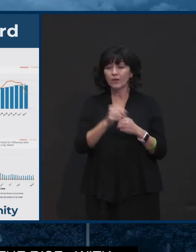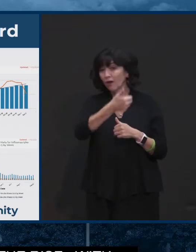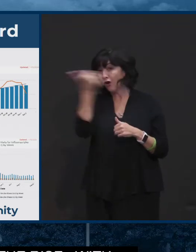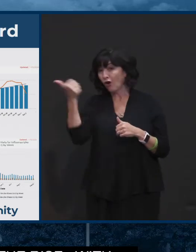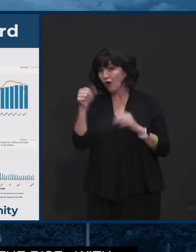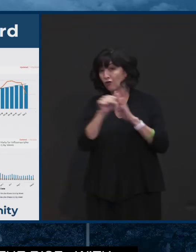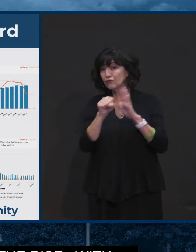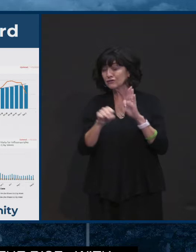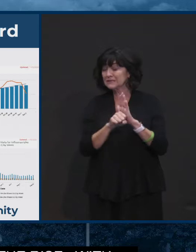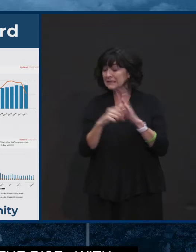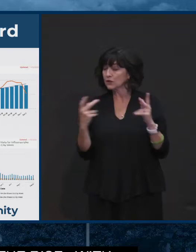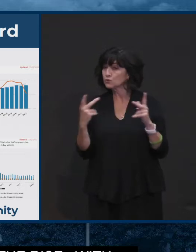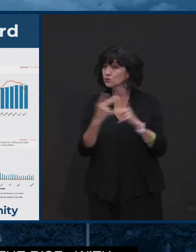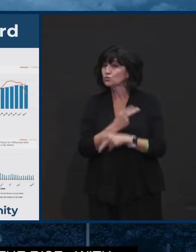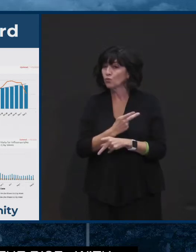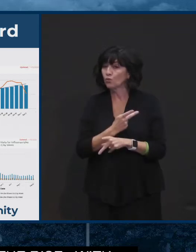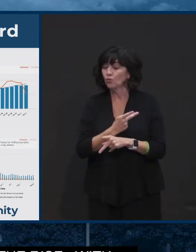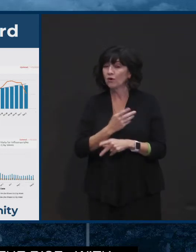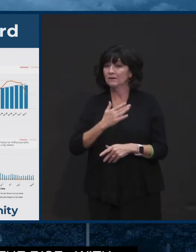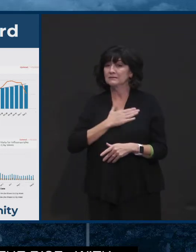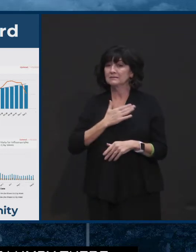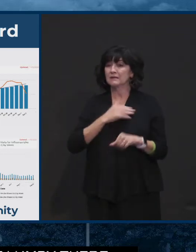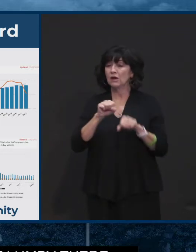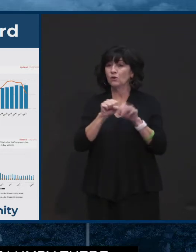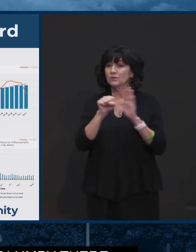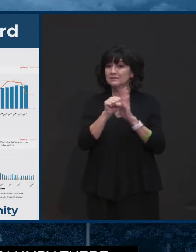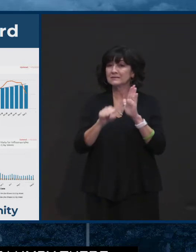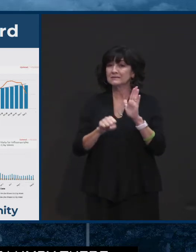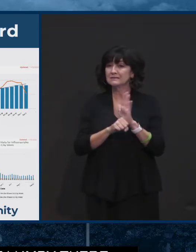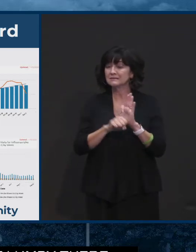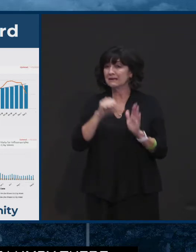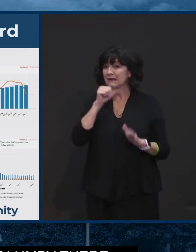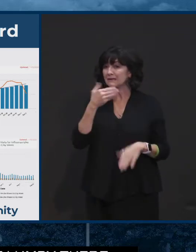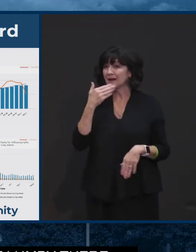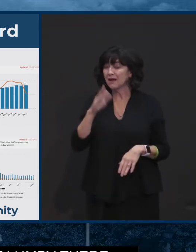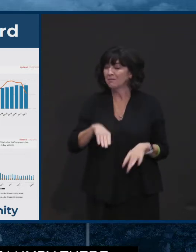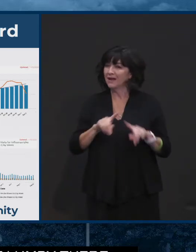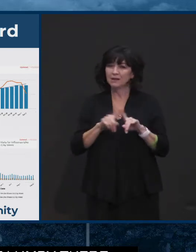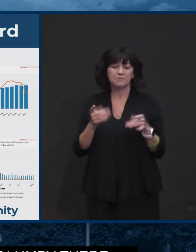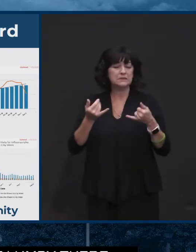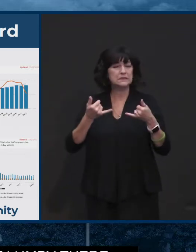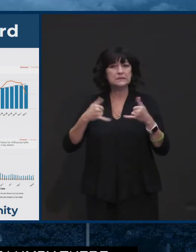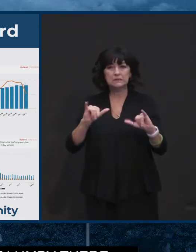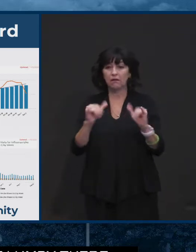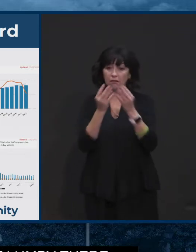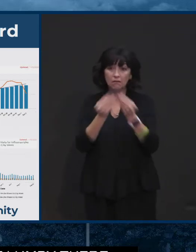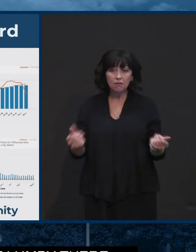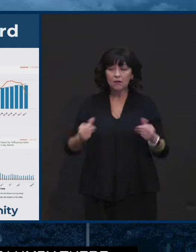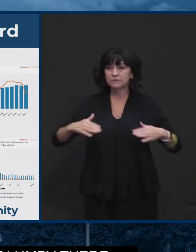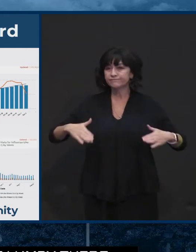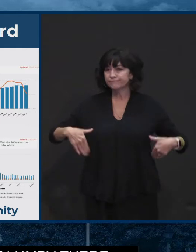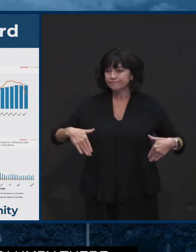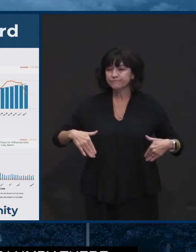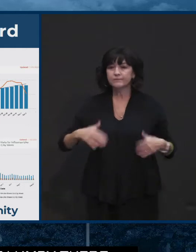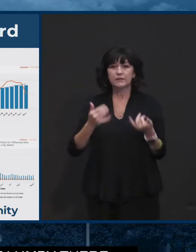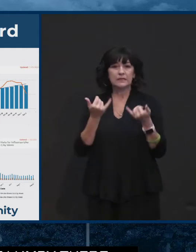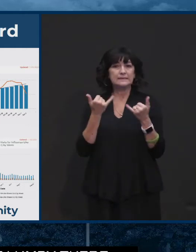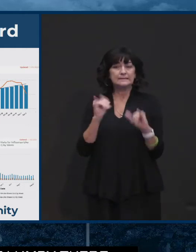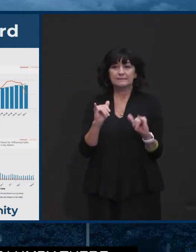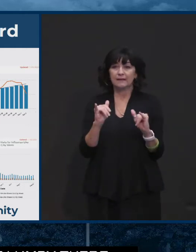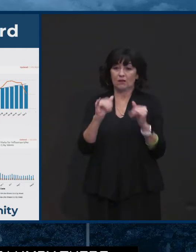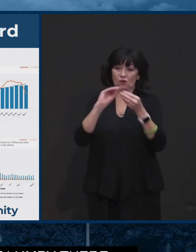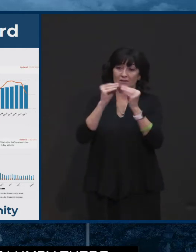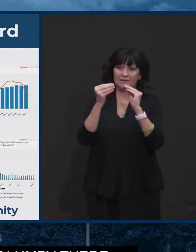and we'll see that in a minute, but we'd like to see that 14-day trend going the other way, so